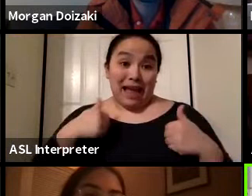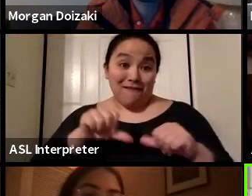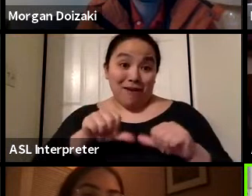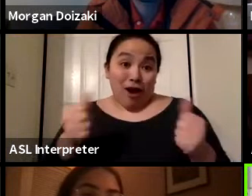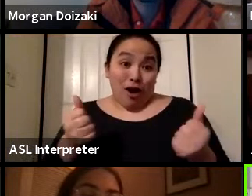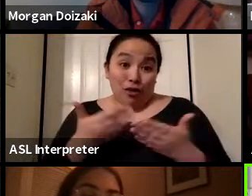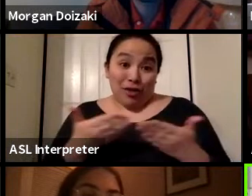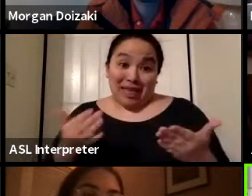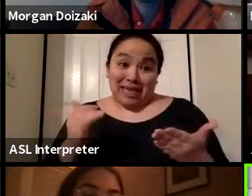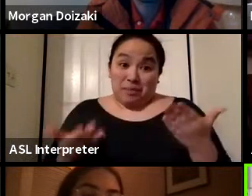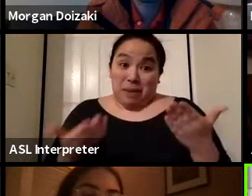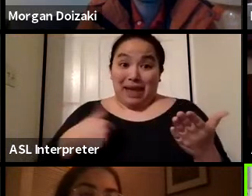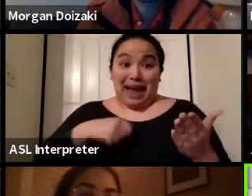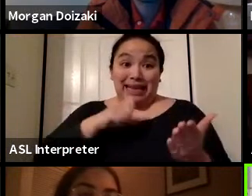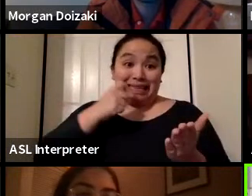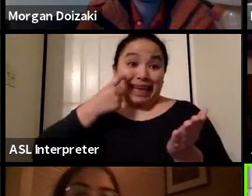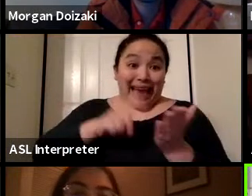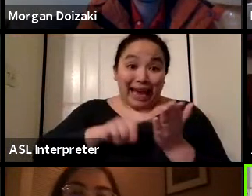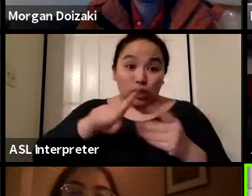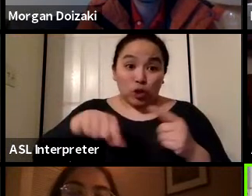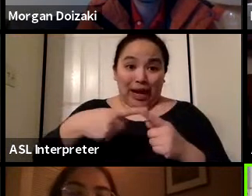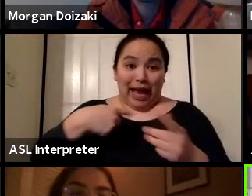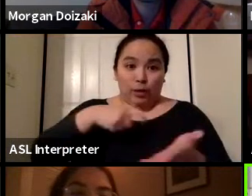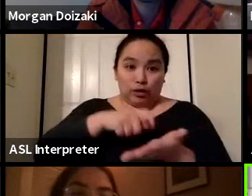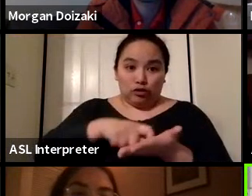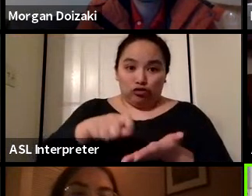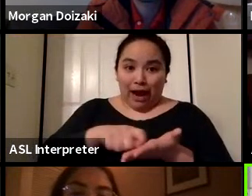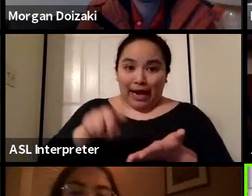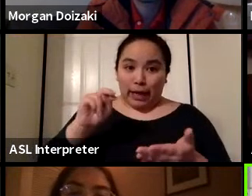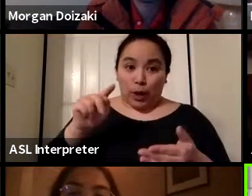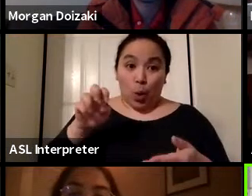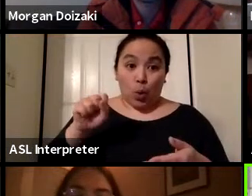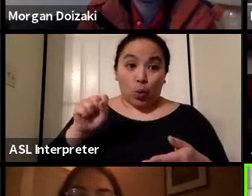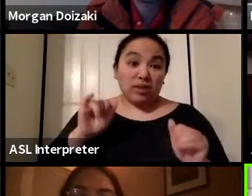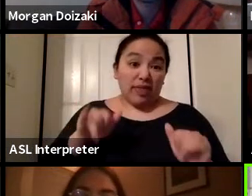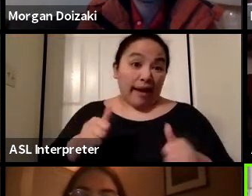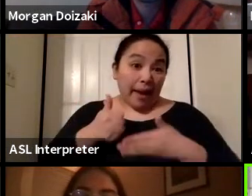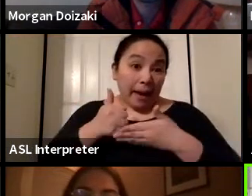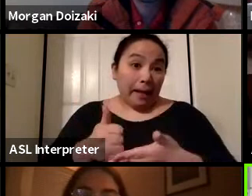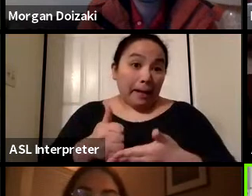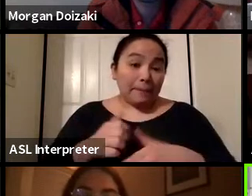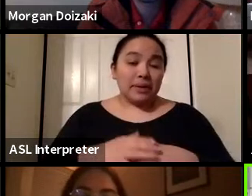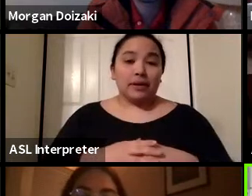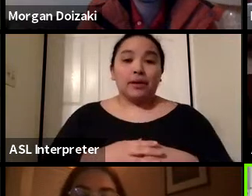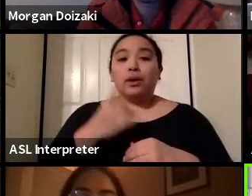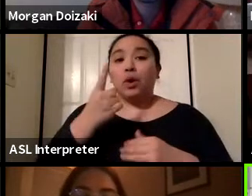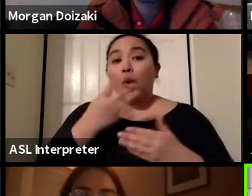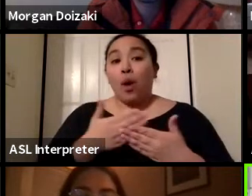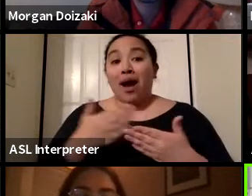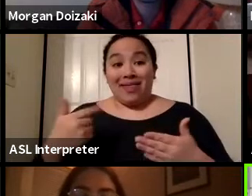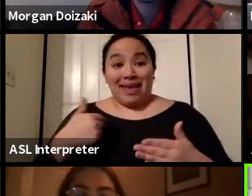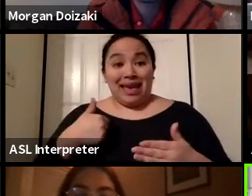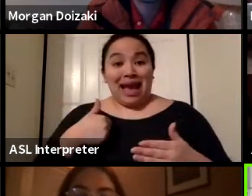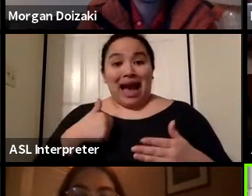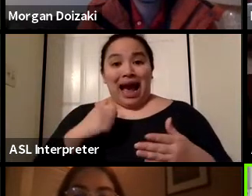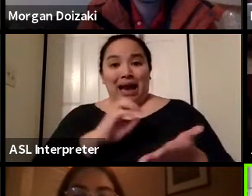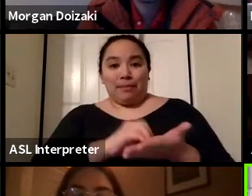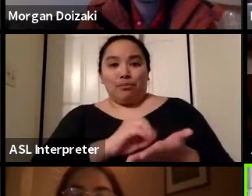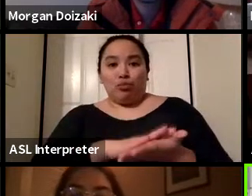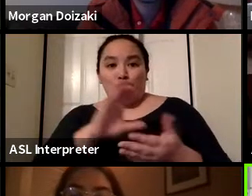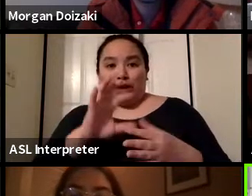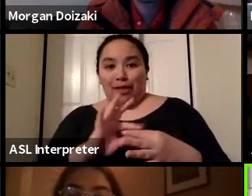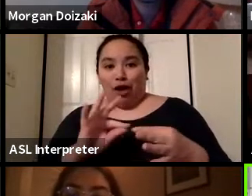I didn't catch as I'm writing notes here that we can help. One thing I think I put in the comment